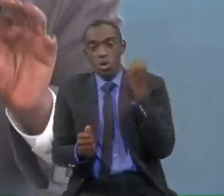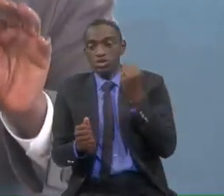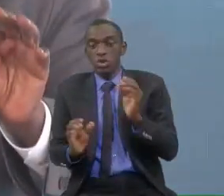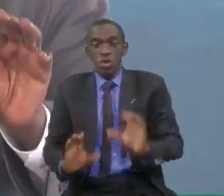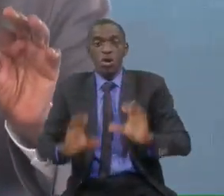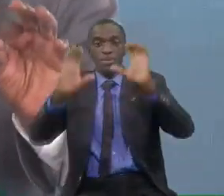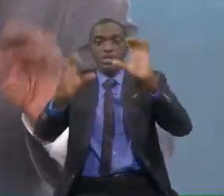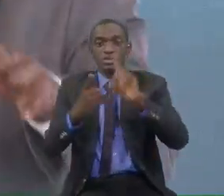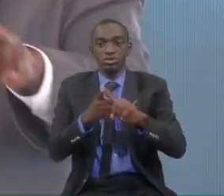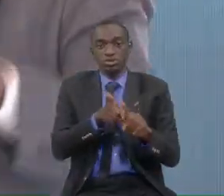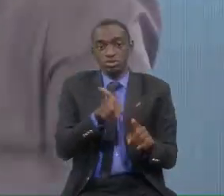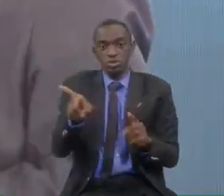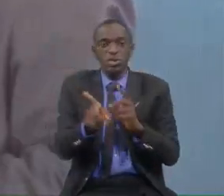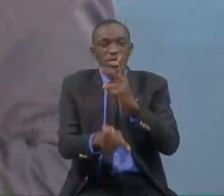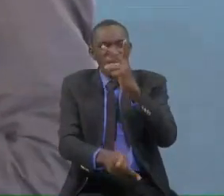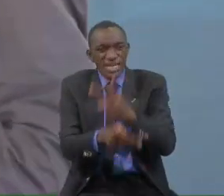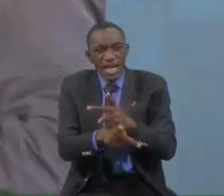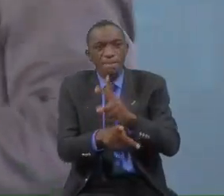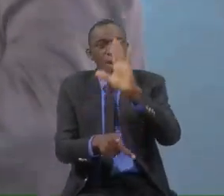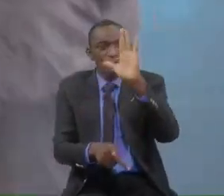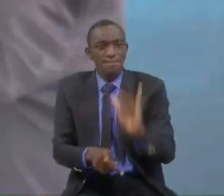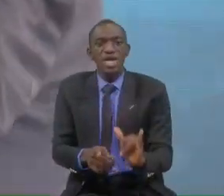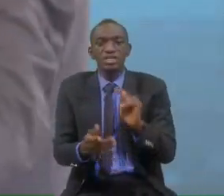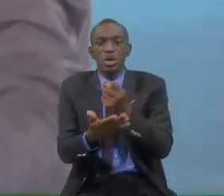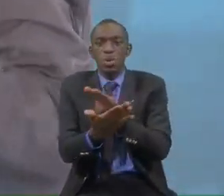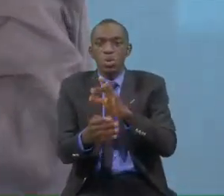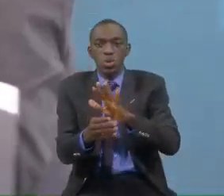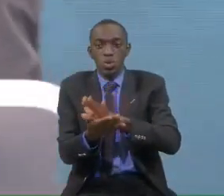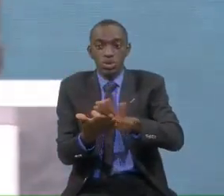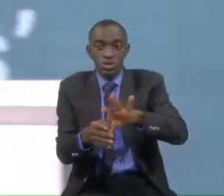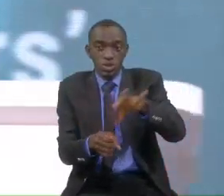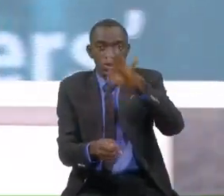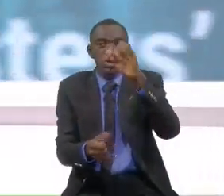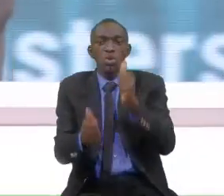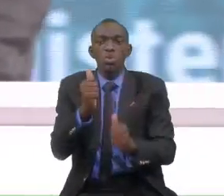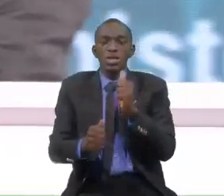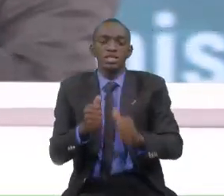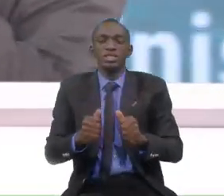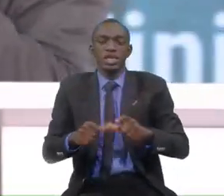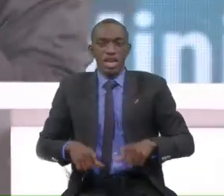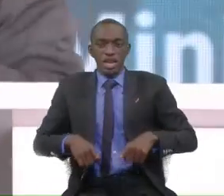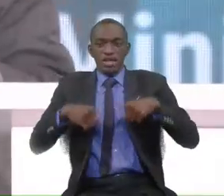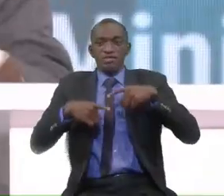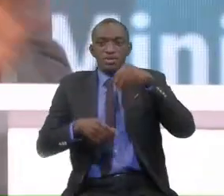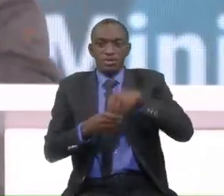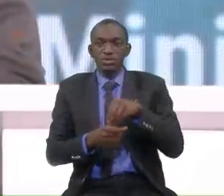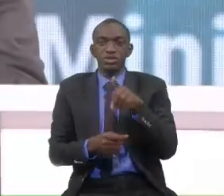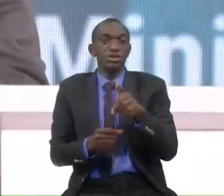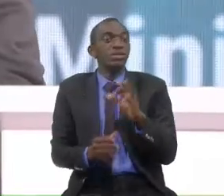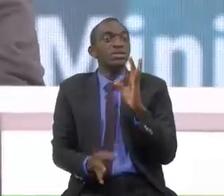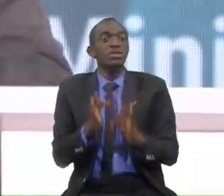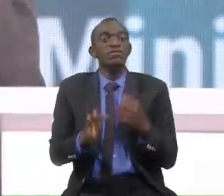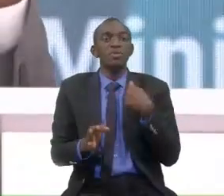by the Holy Ghost, which dwelleth in you. Well, if we only hold on to speaking